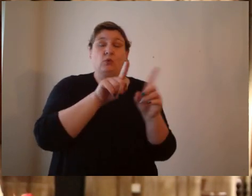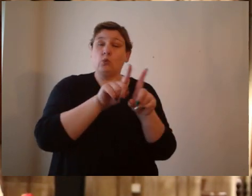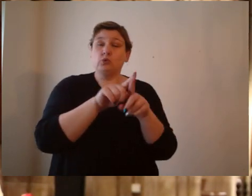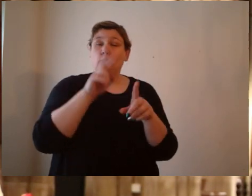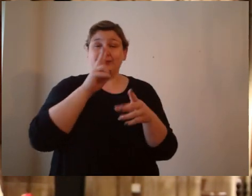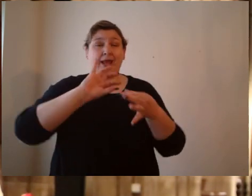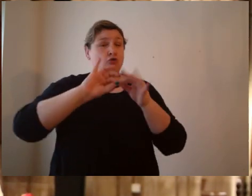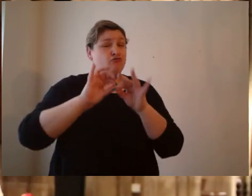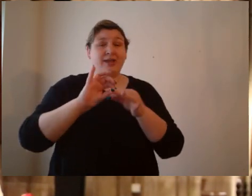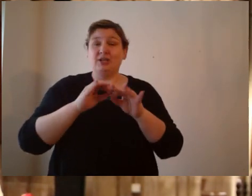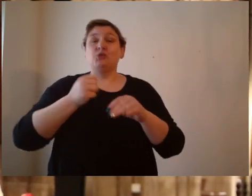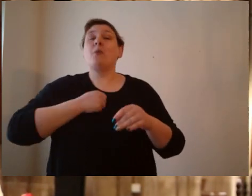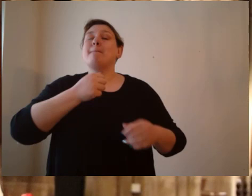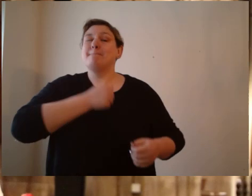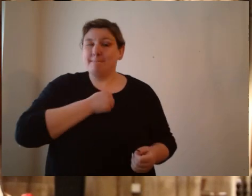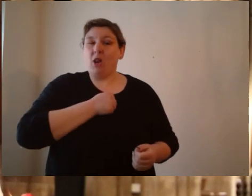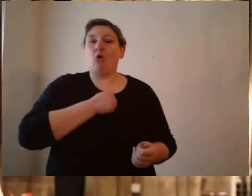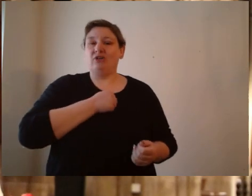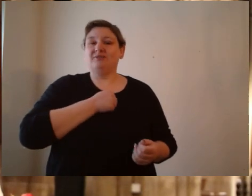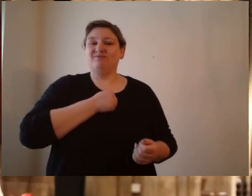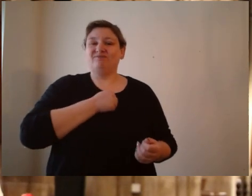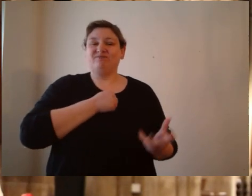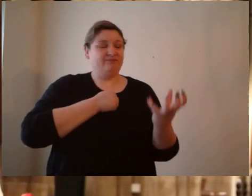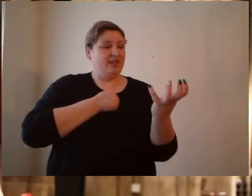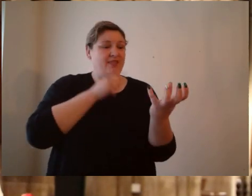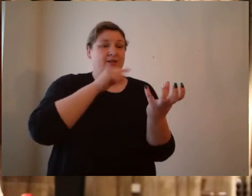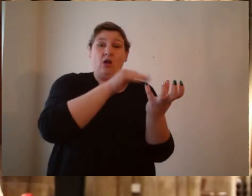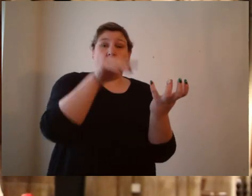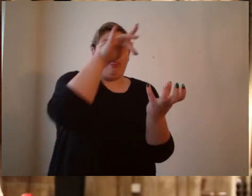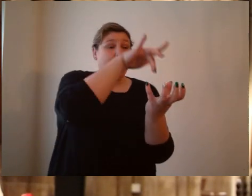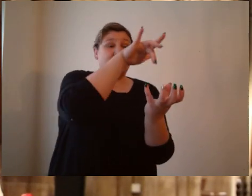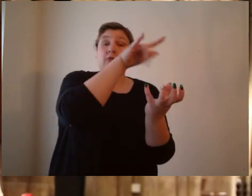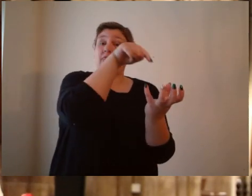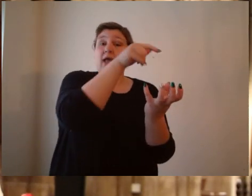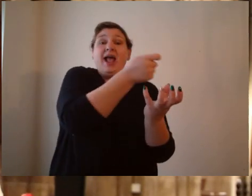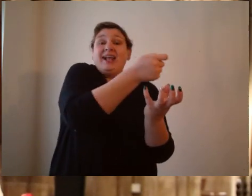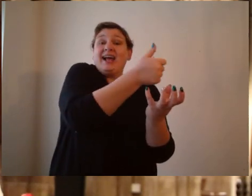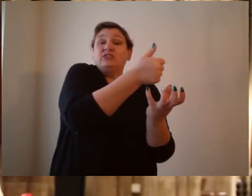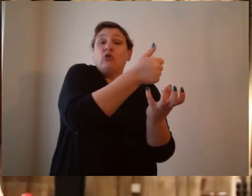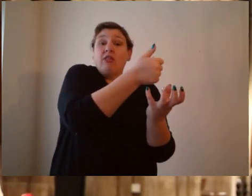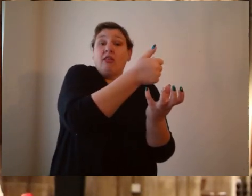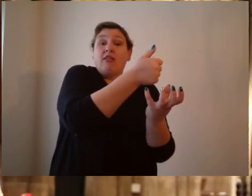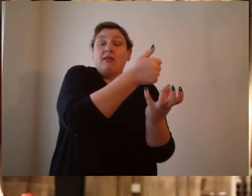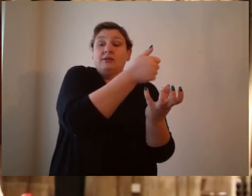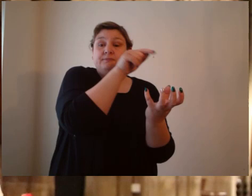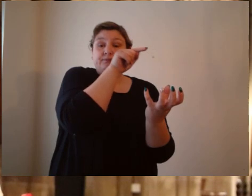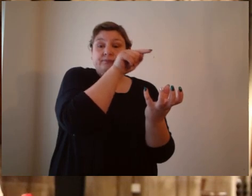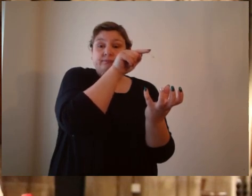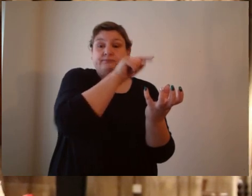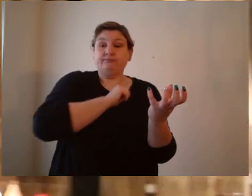and creation in which we belong. And then we have this candle right in the middle.